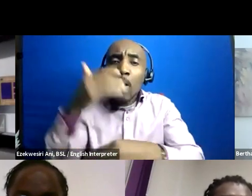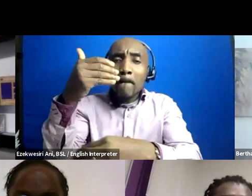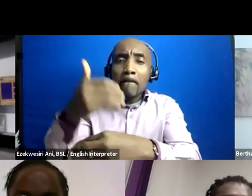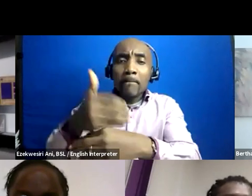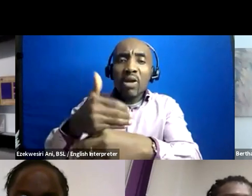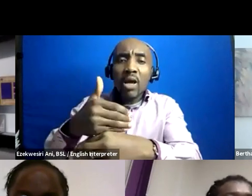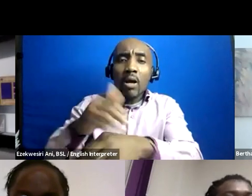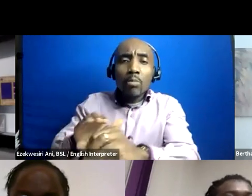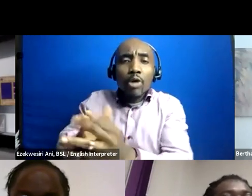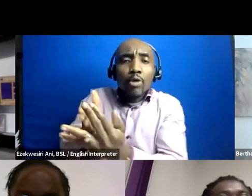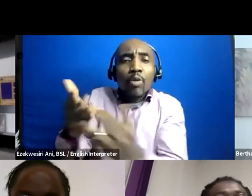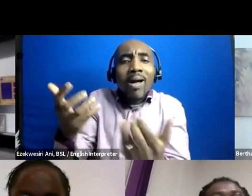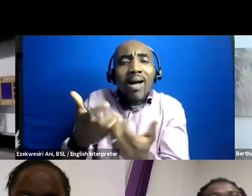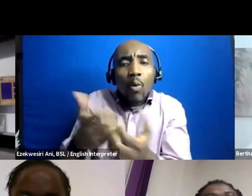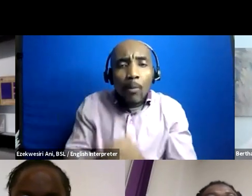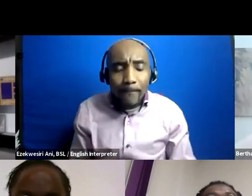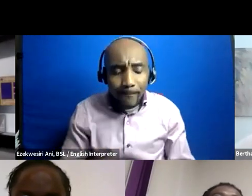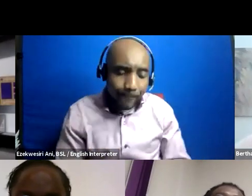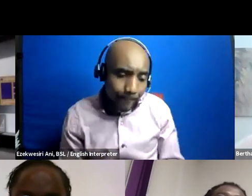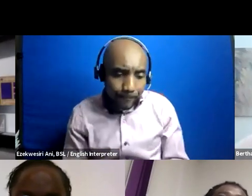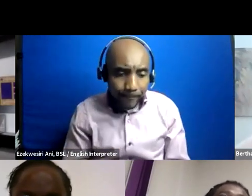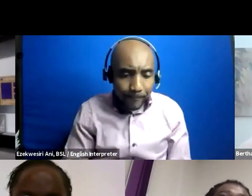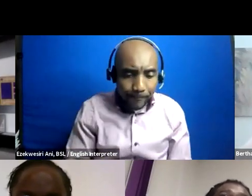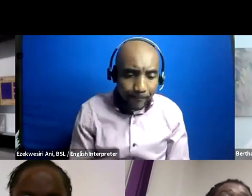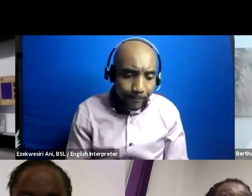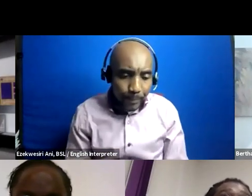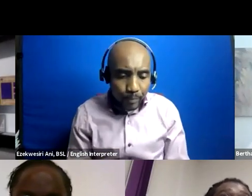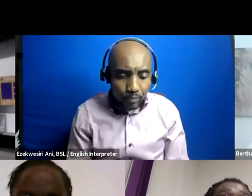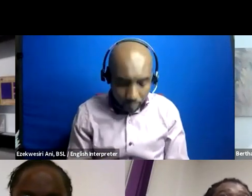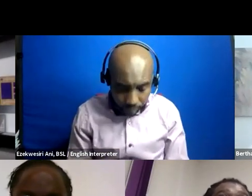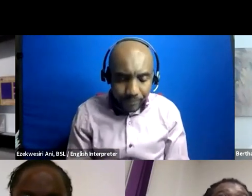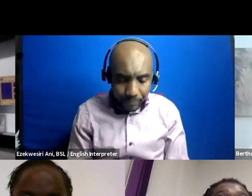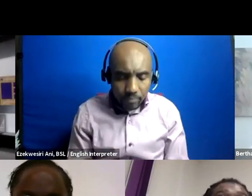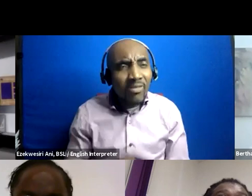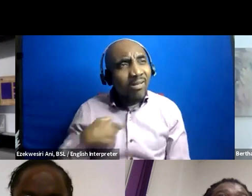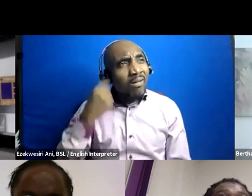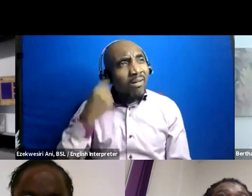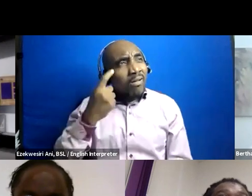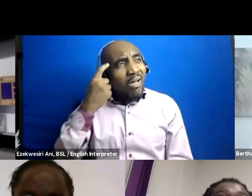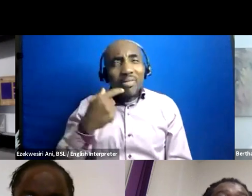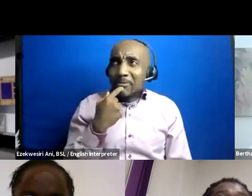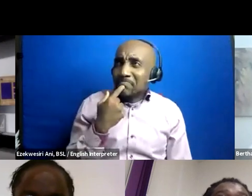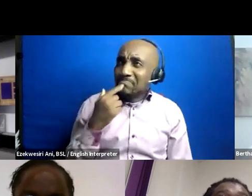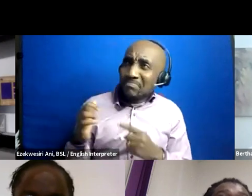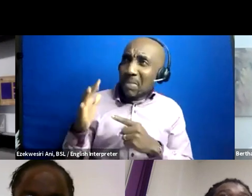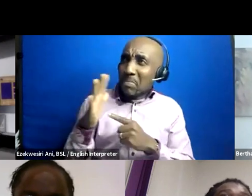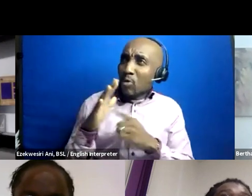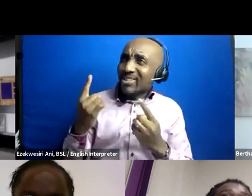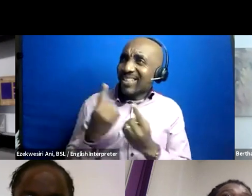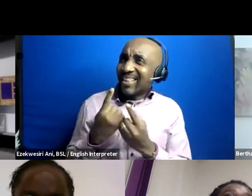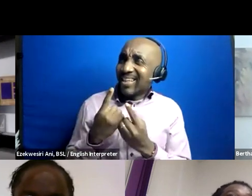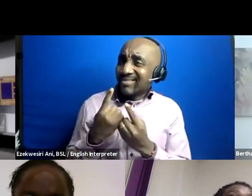barrier? I think one of the key things that is an issue